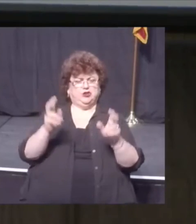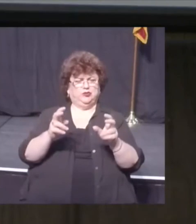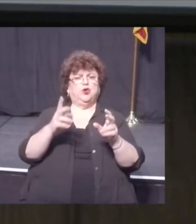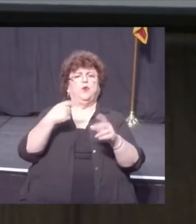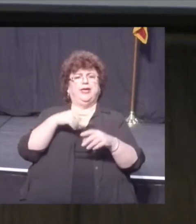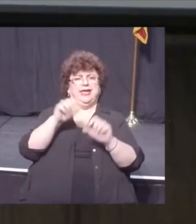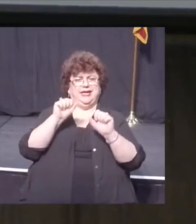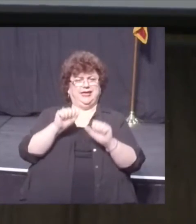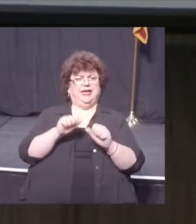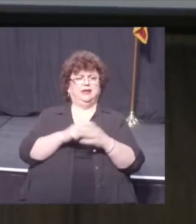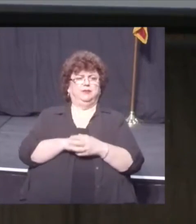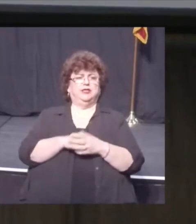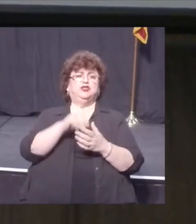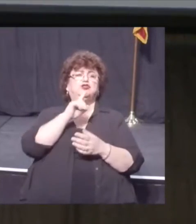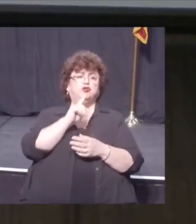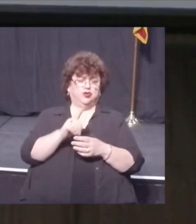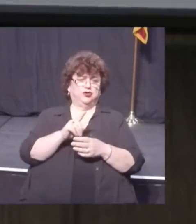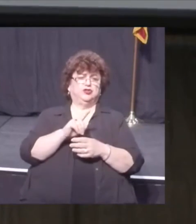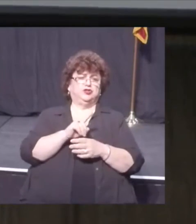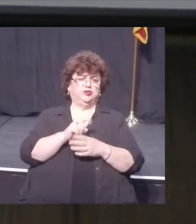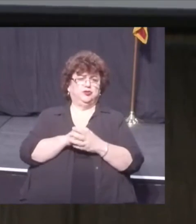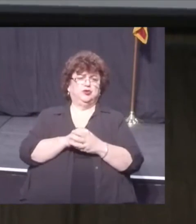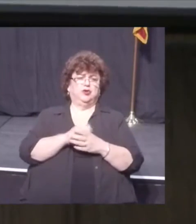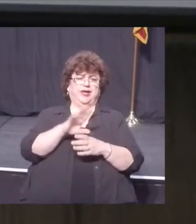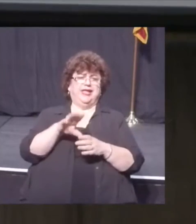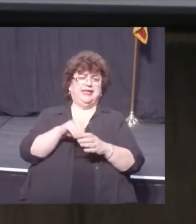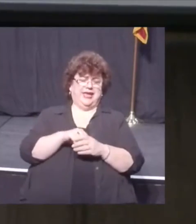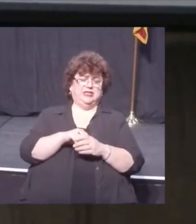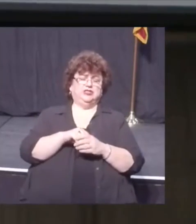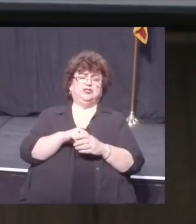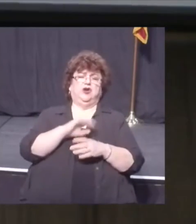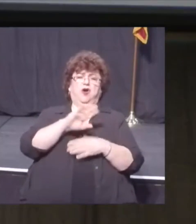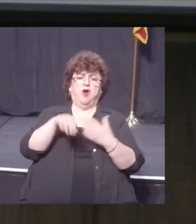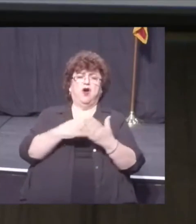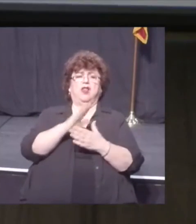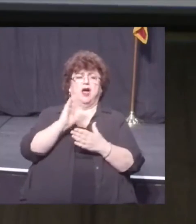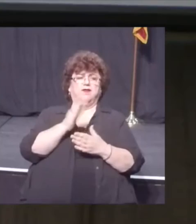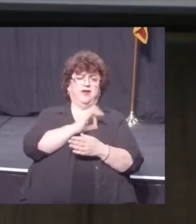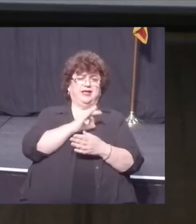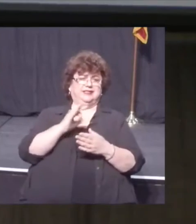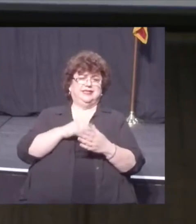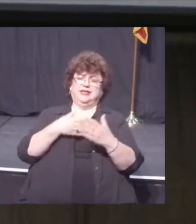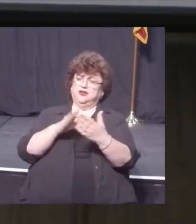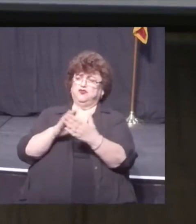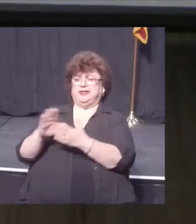that we are engaging all of our faculty as fully as possible and addressing your needs as